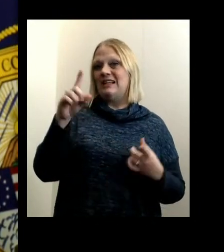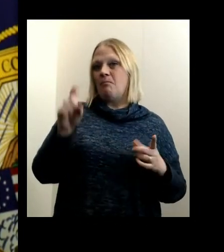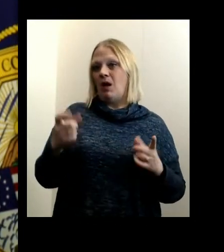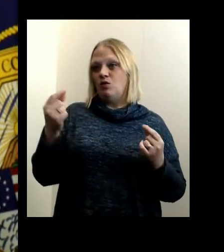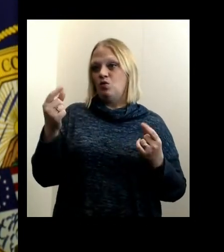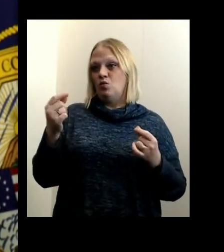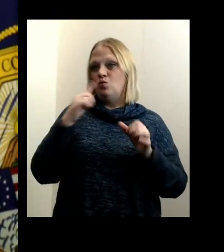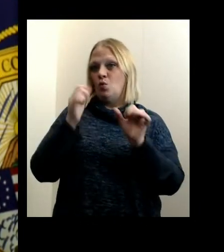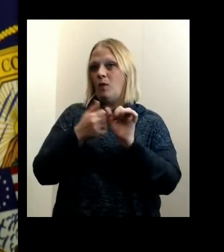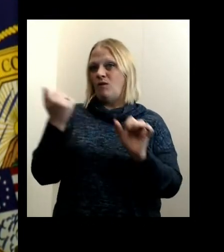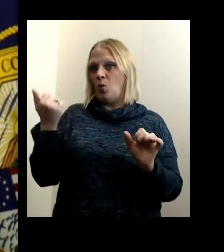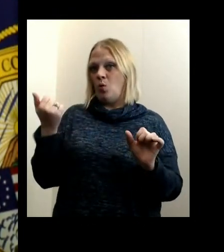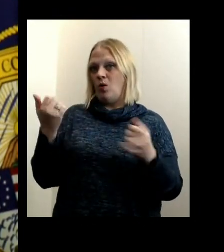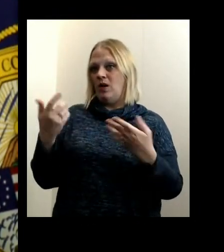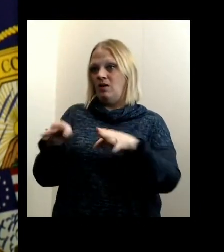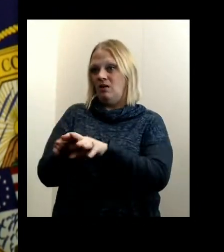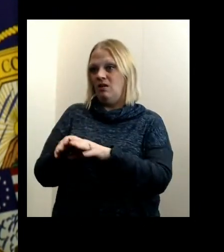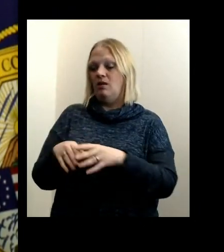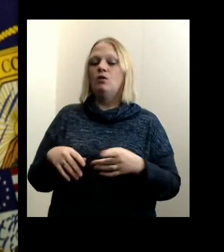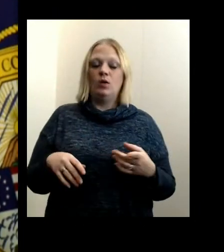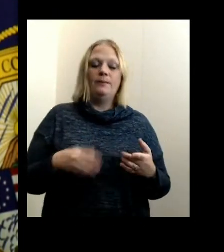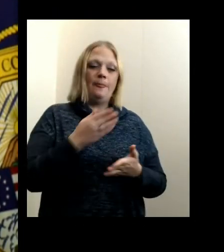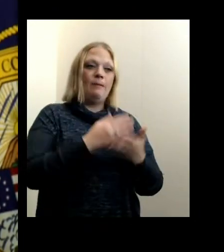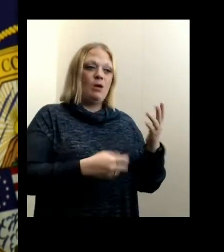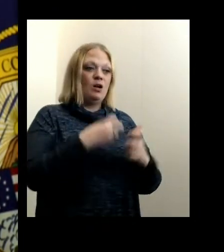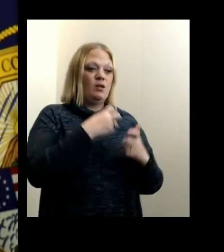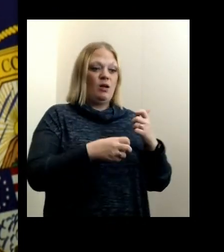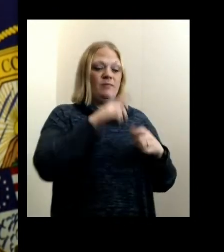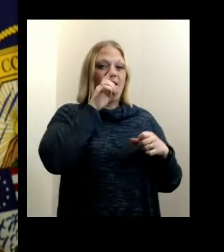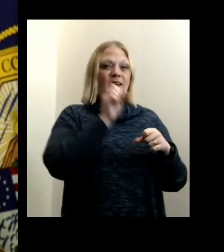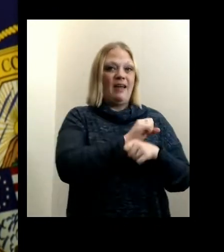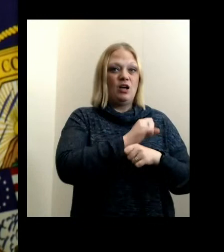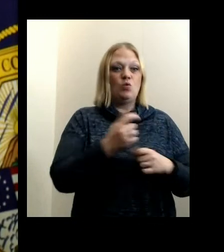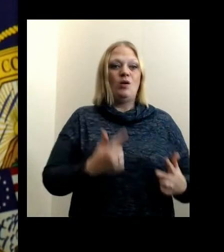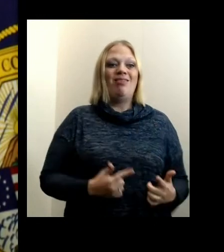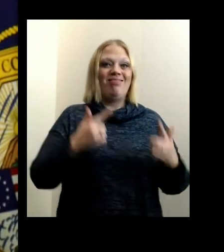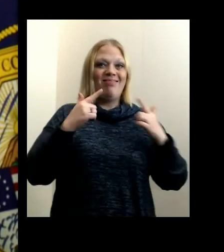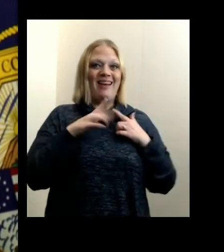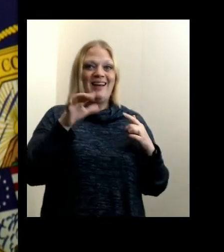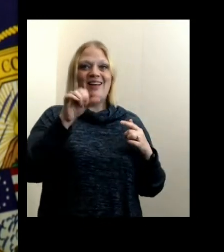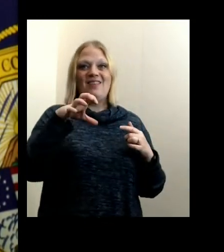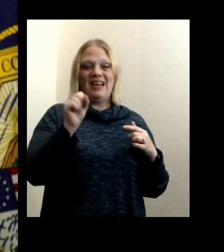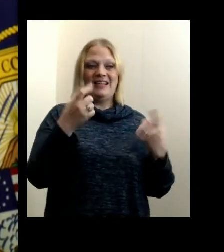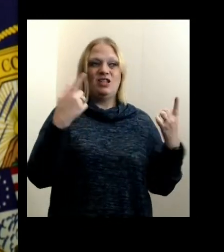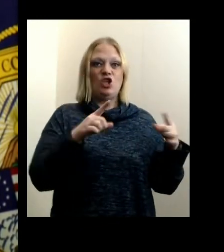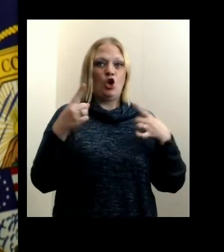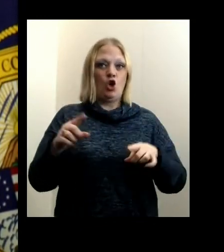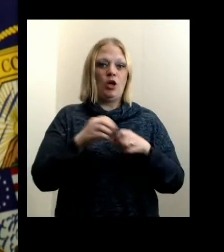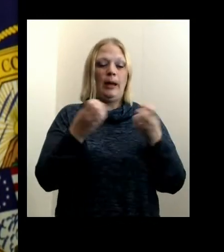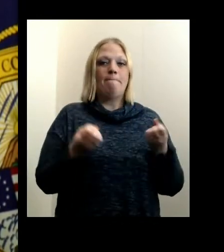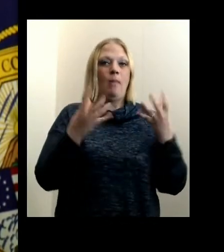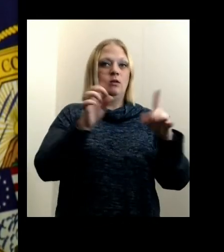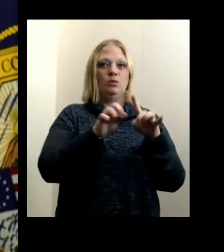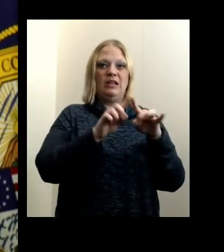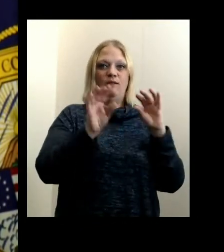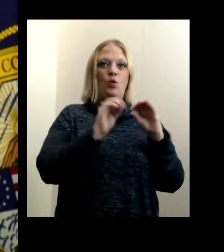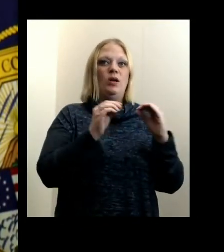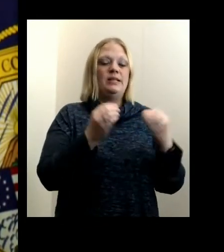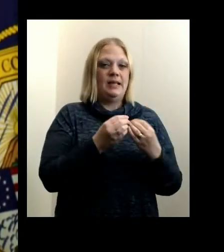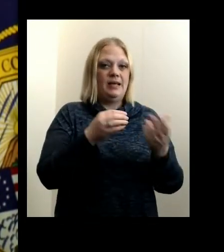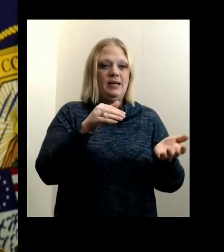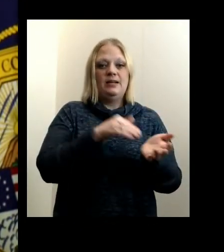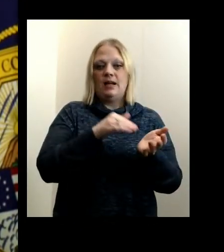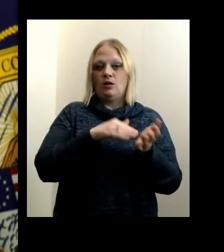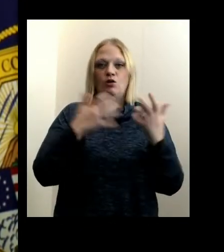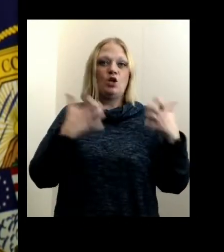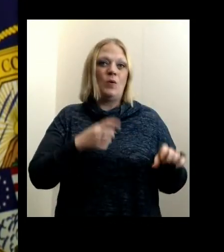shut down? Well, part of the problem appears to be actual live cases that are occurring within multiple organizations. I know Dr. Burstein doesn't